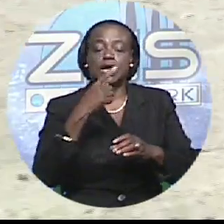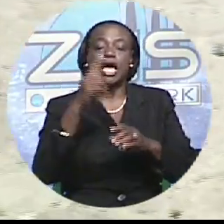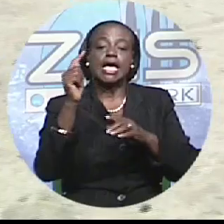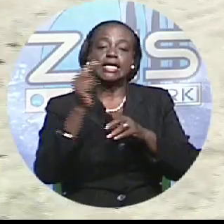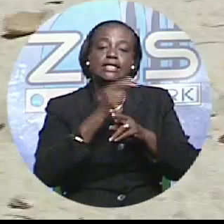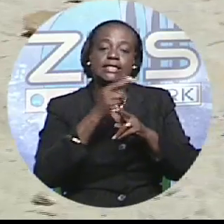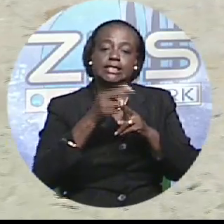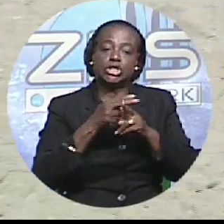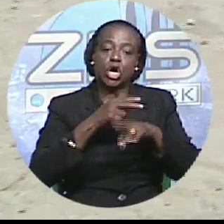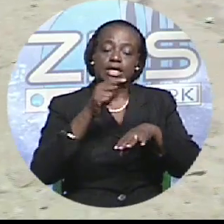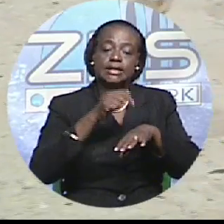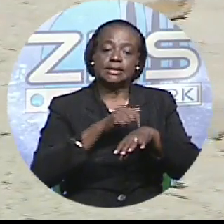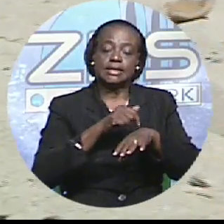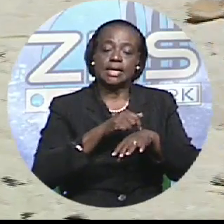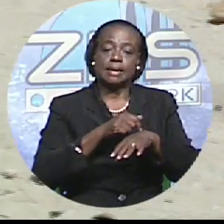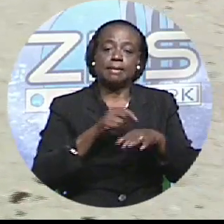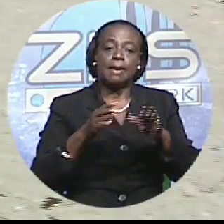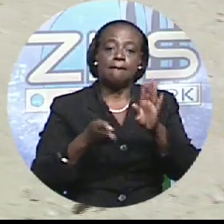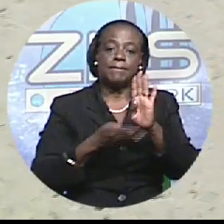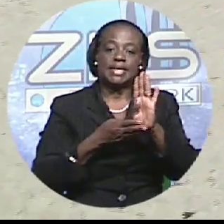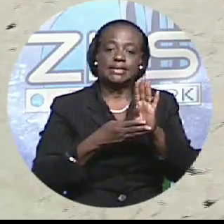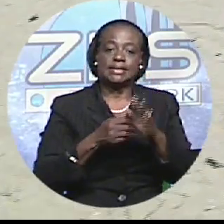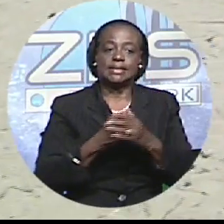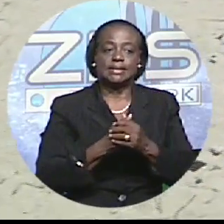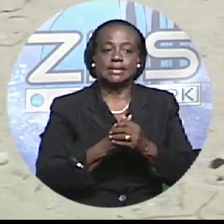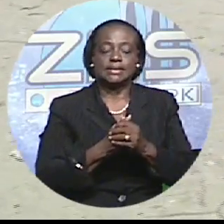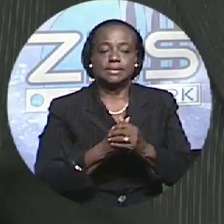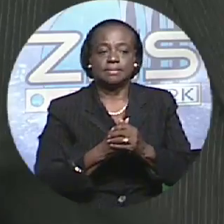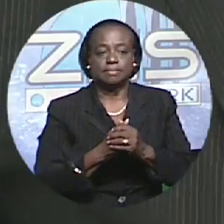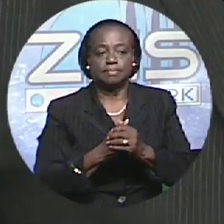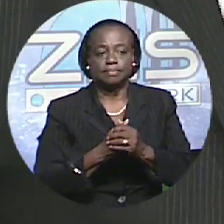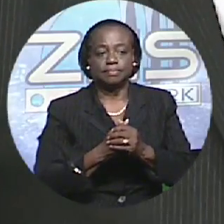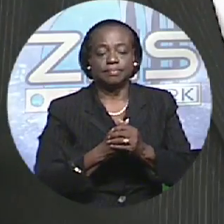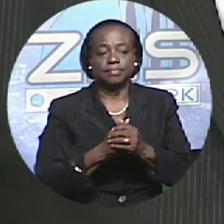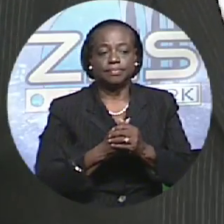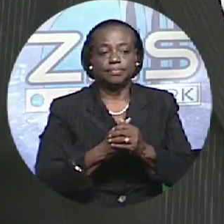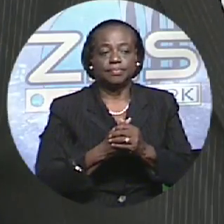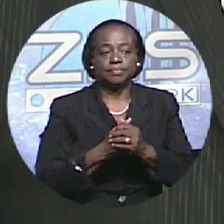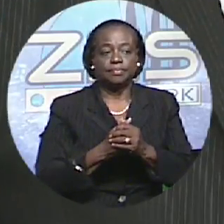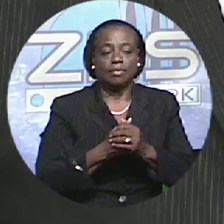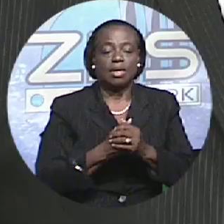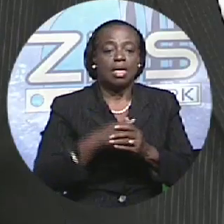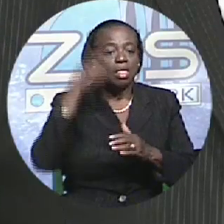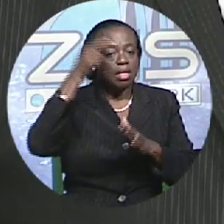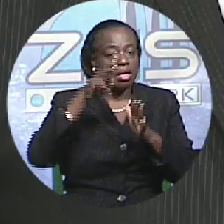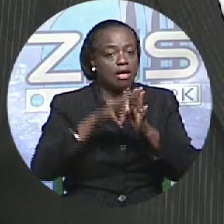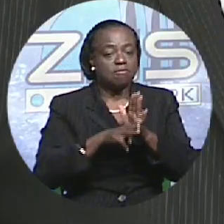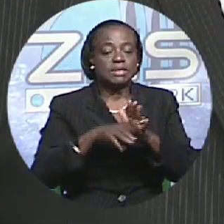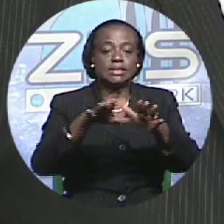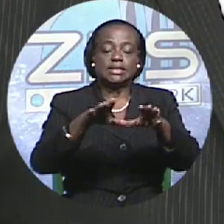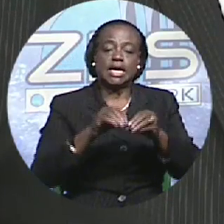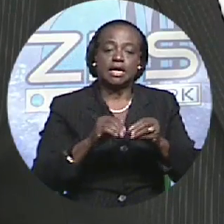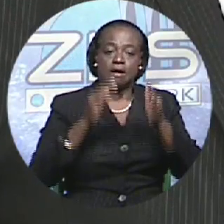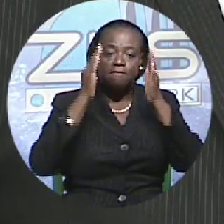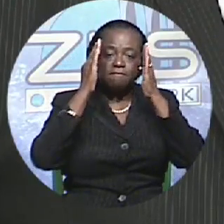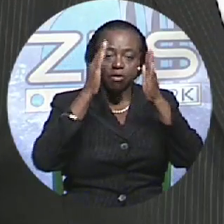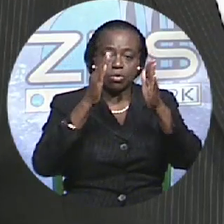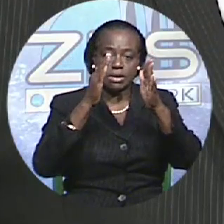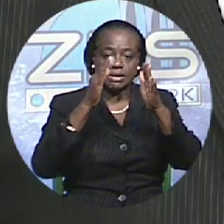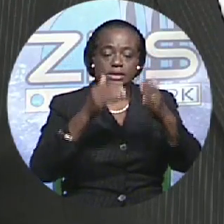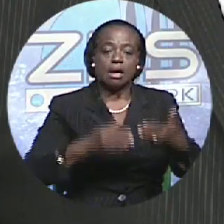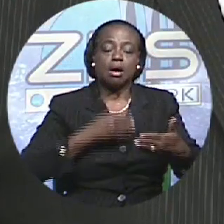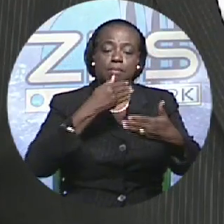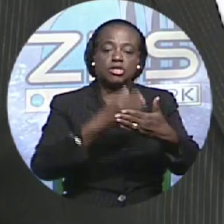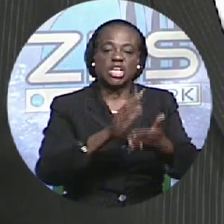and as authorized by the owners of Cable Beach. The government is taking a more focused approach to cleaning up the